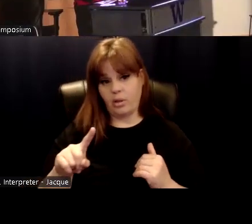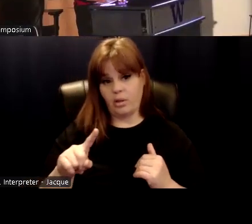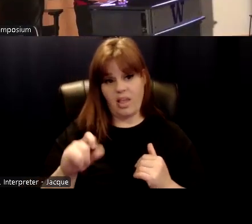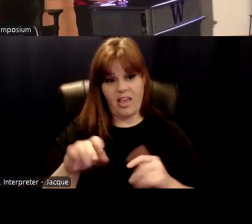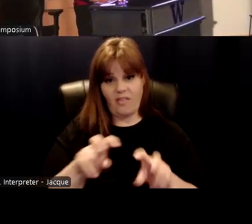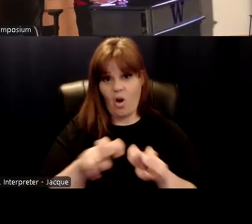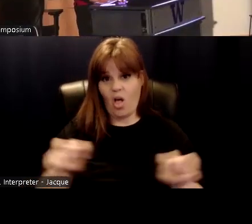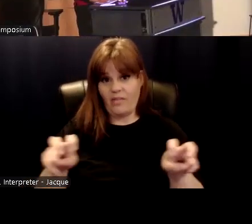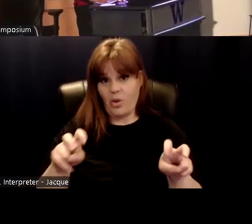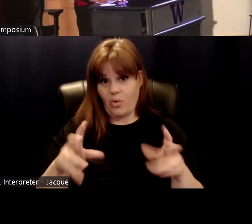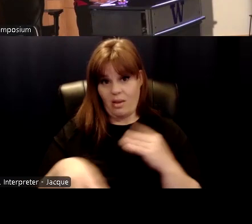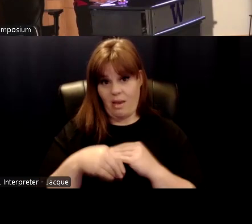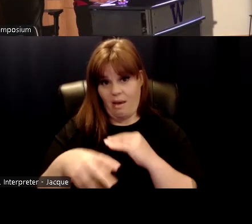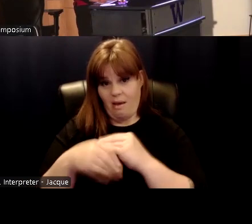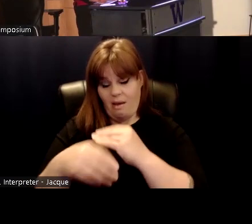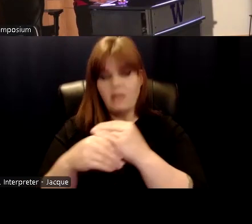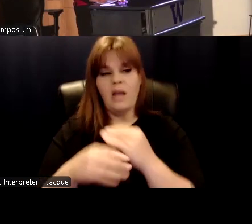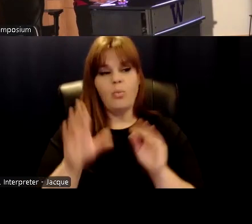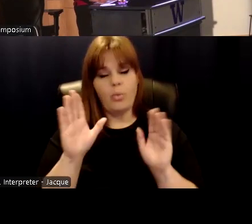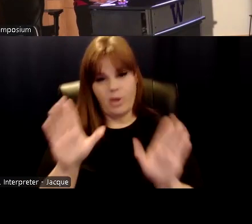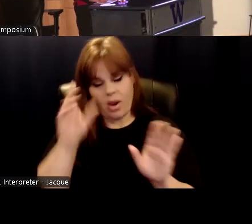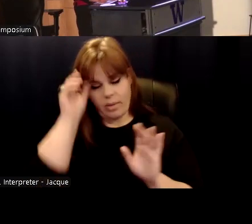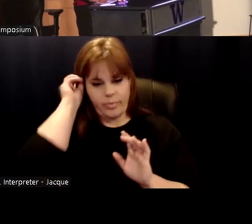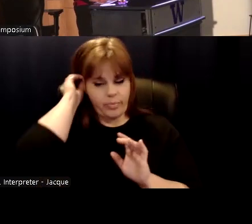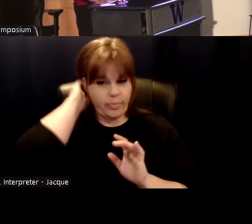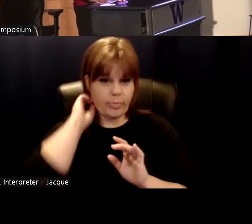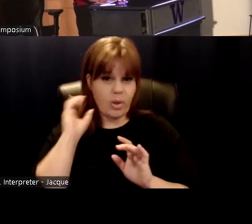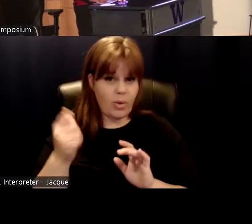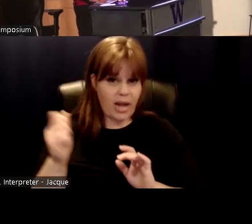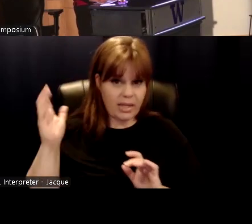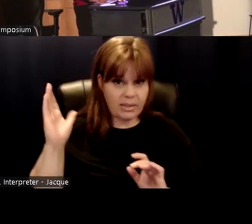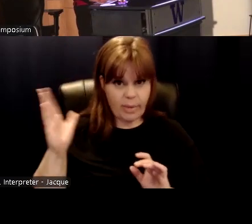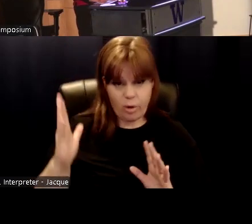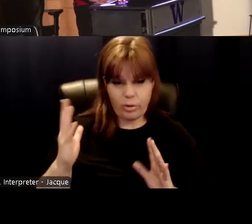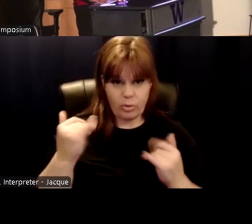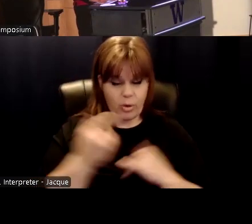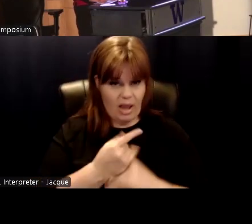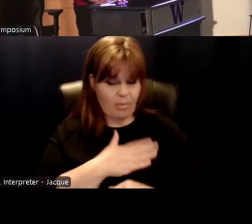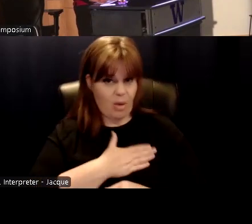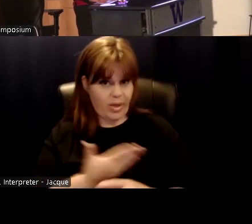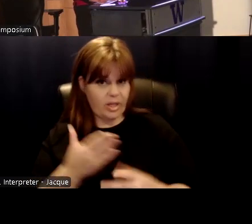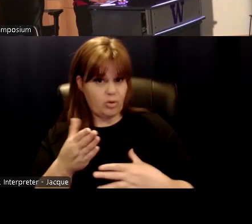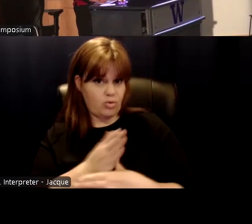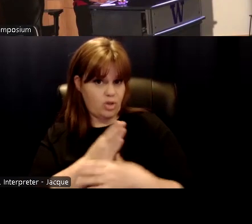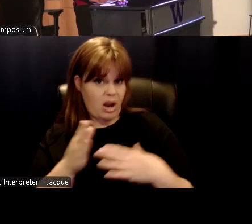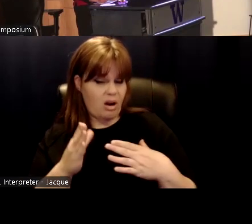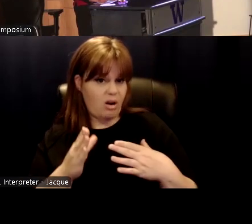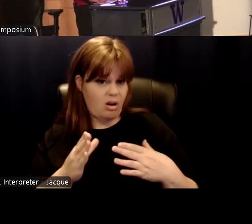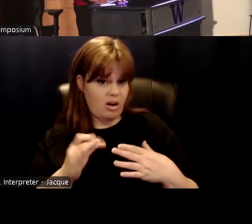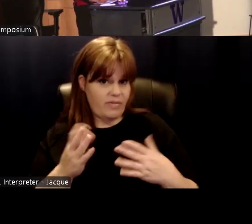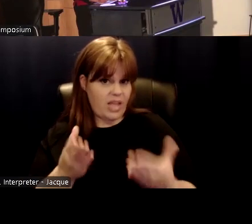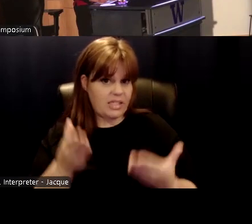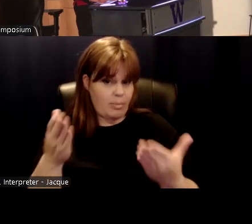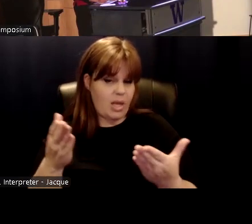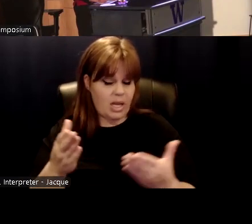of you can pitch in, it will be great. Would any speakers today be willing to share if they submitted